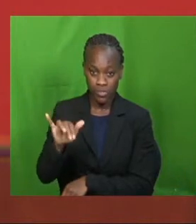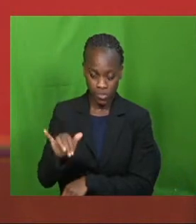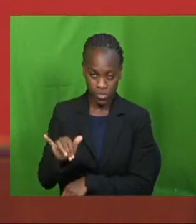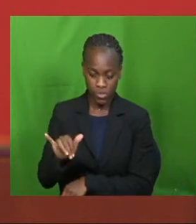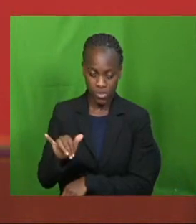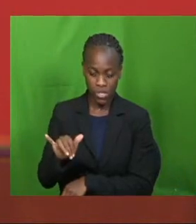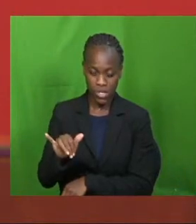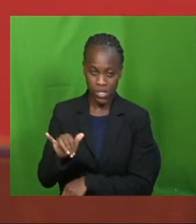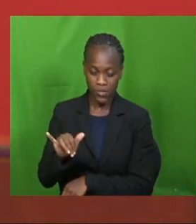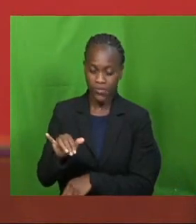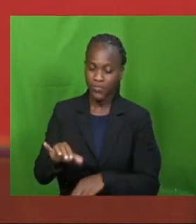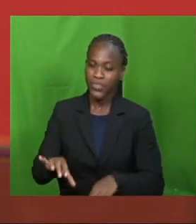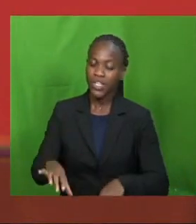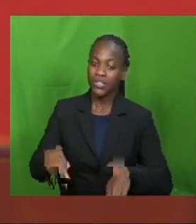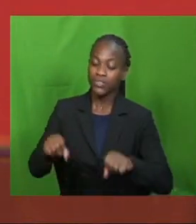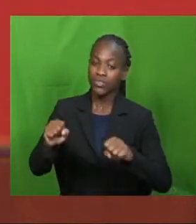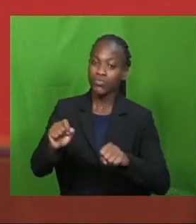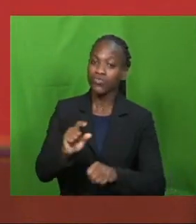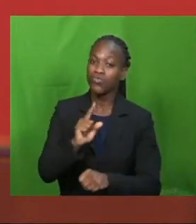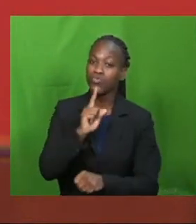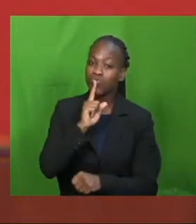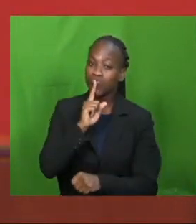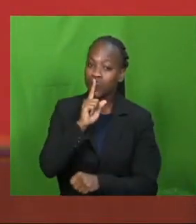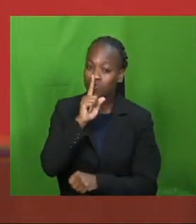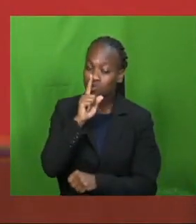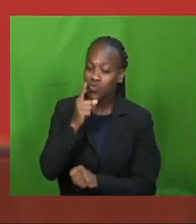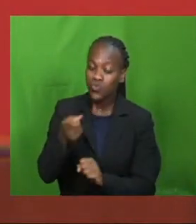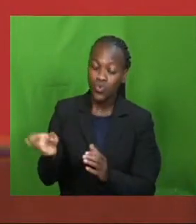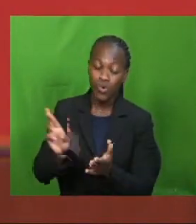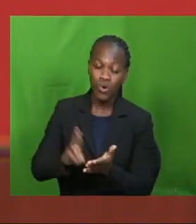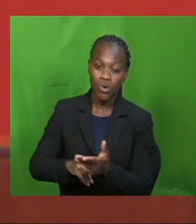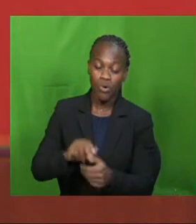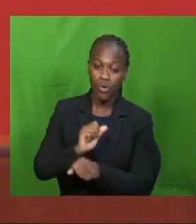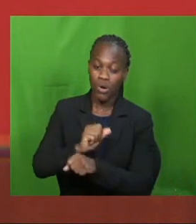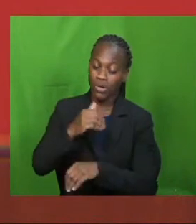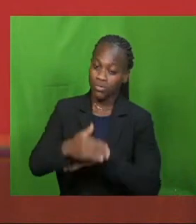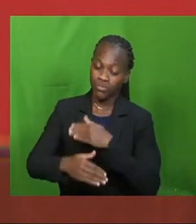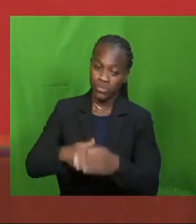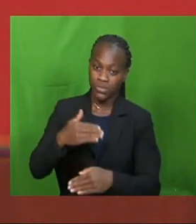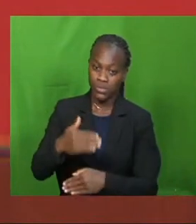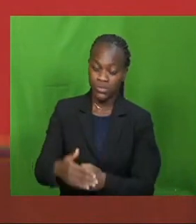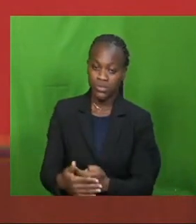2022, are adopted as a true record of proceedings.